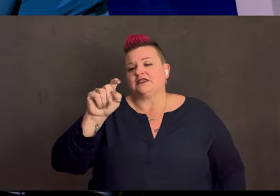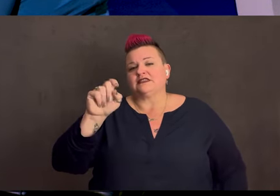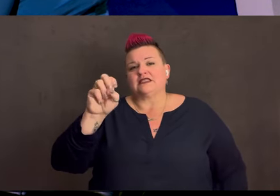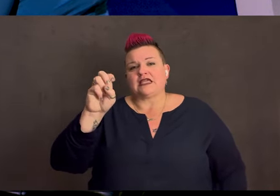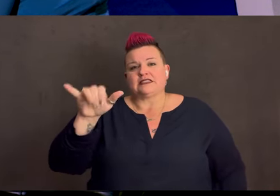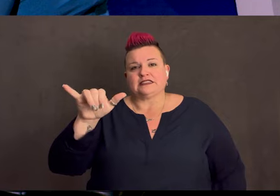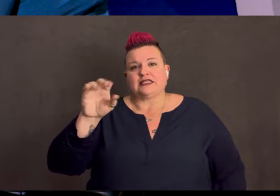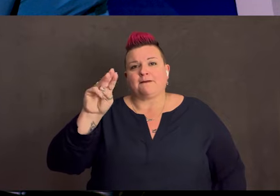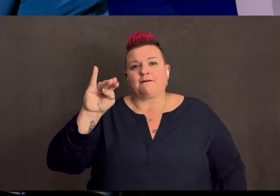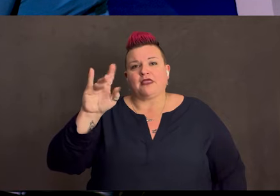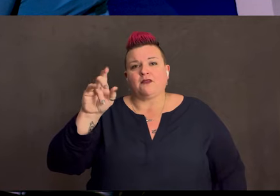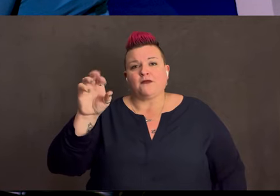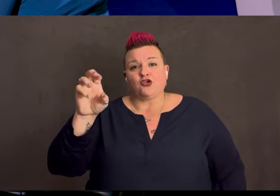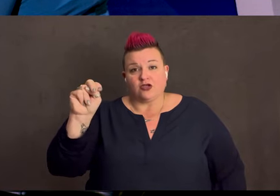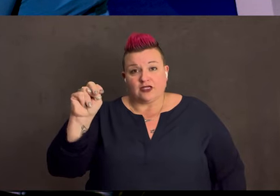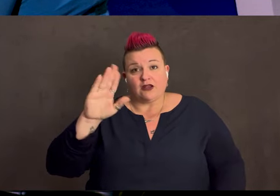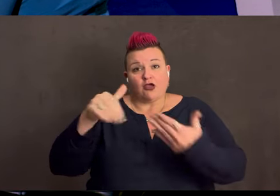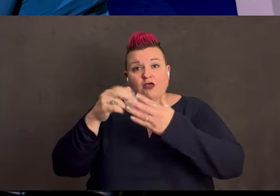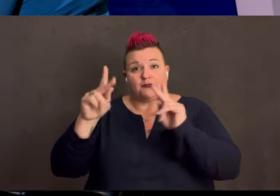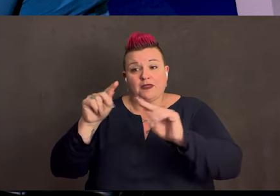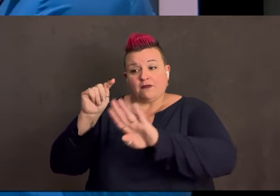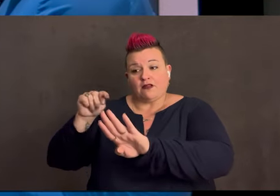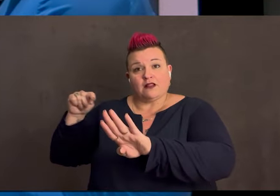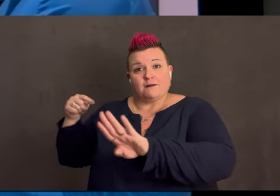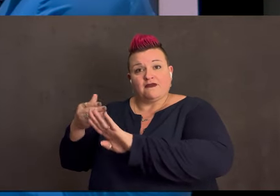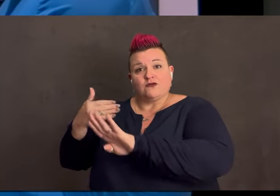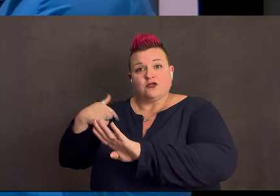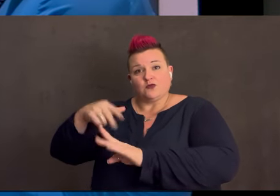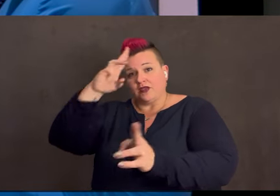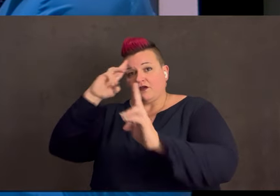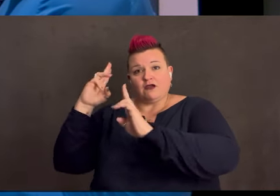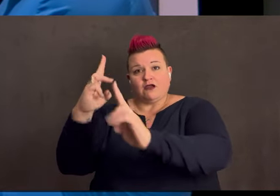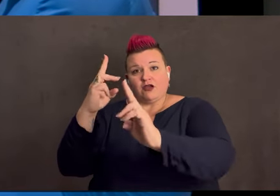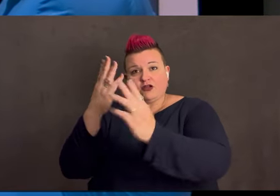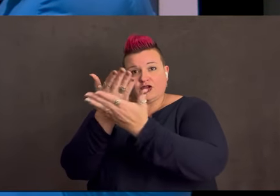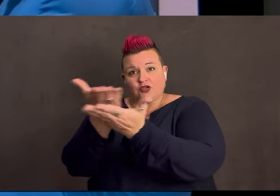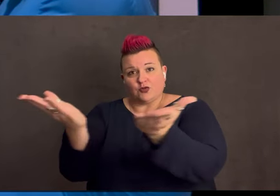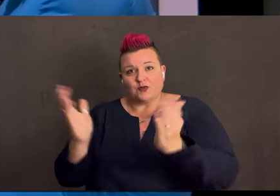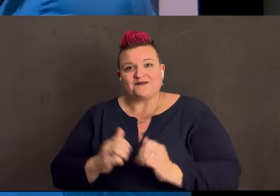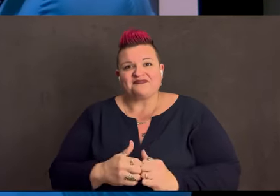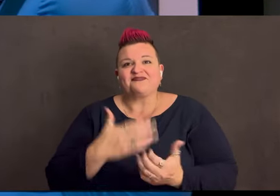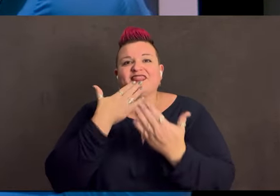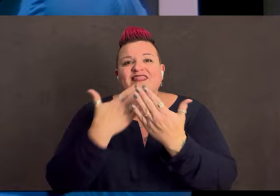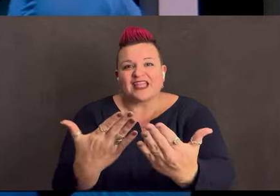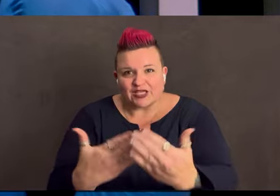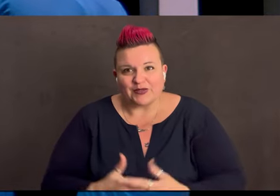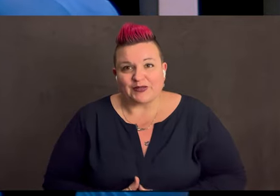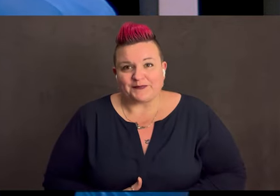Thank you.